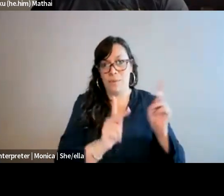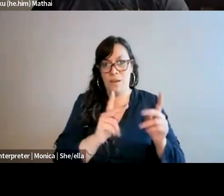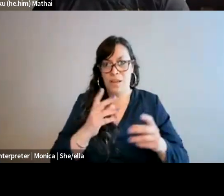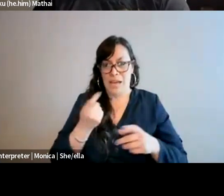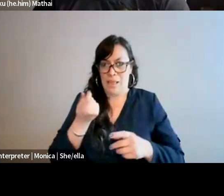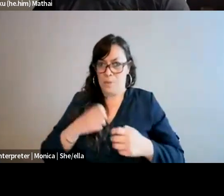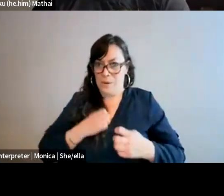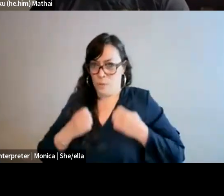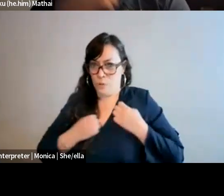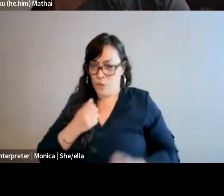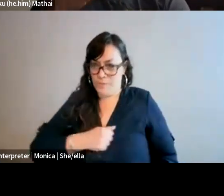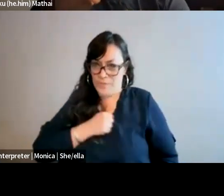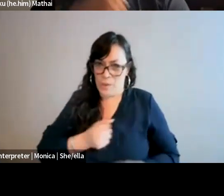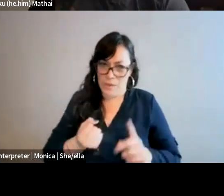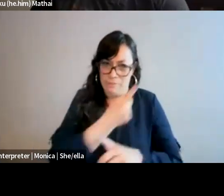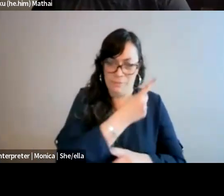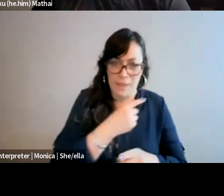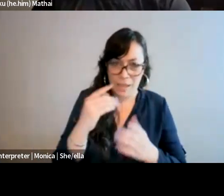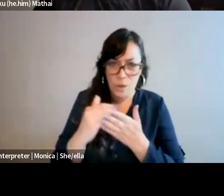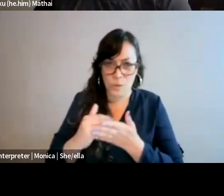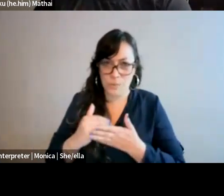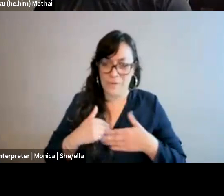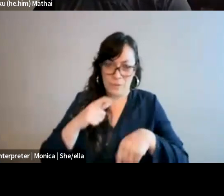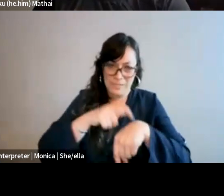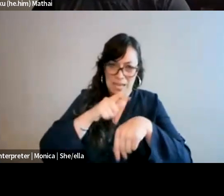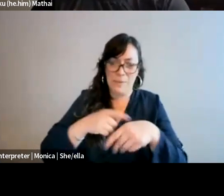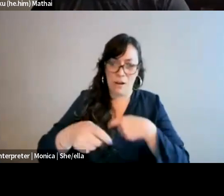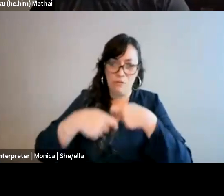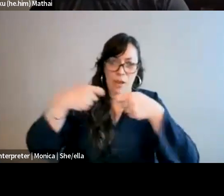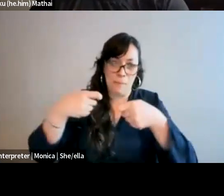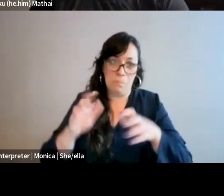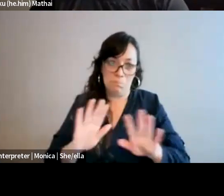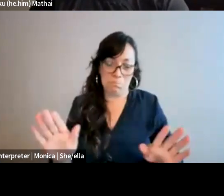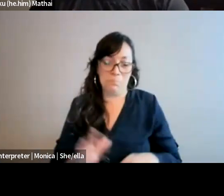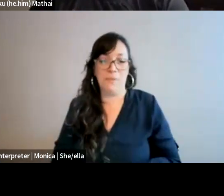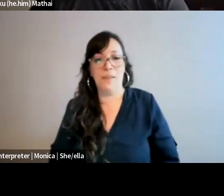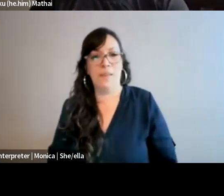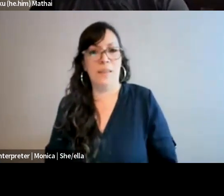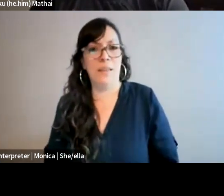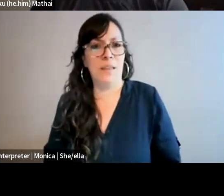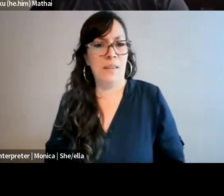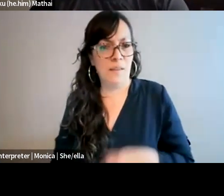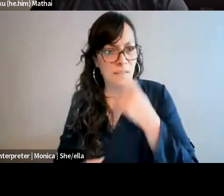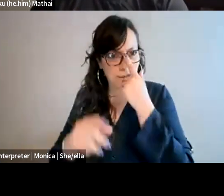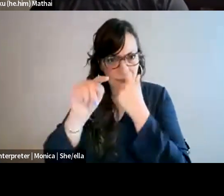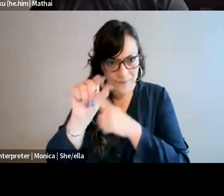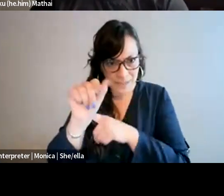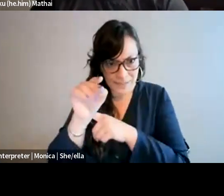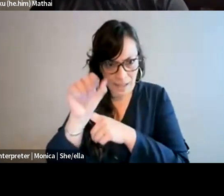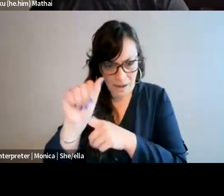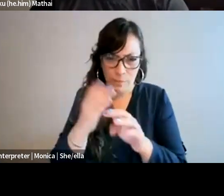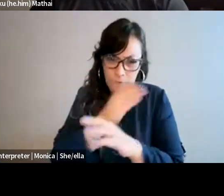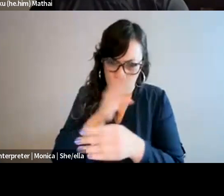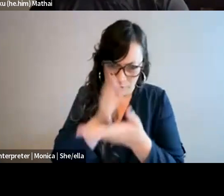Got a little emotional. I went off my notes, but for the purpose of timing, I think I'll stop there. And so just before you stop, I was